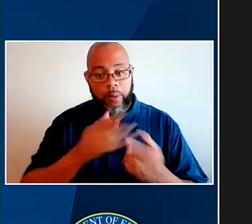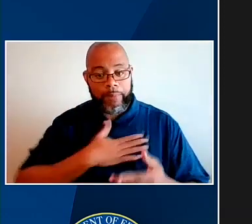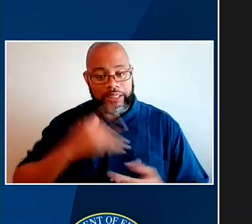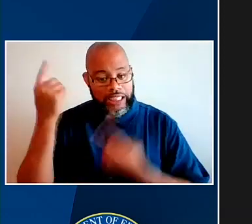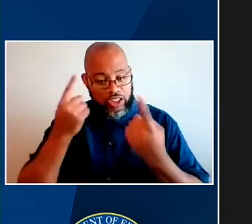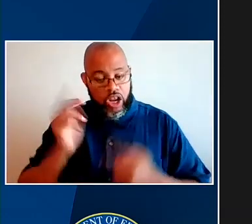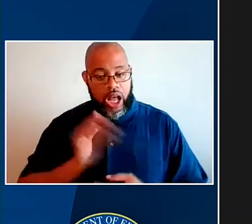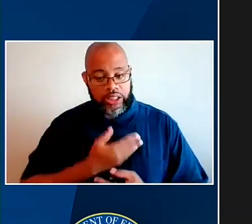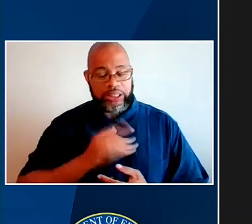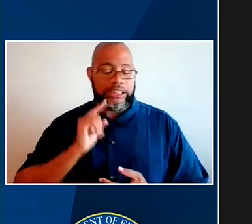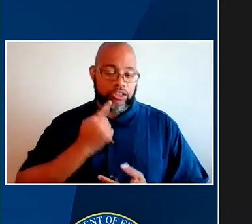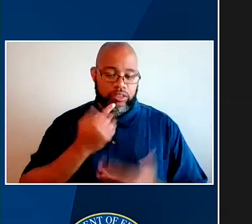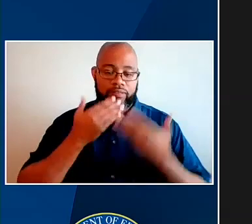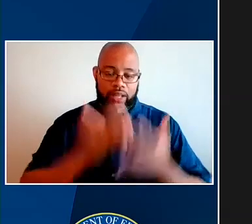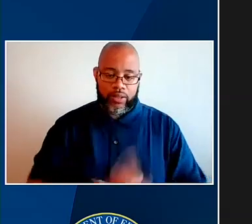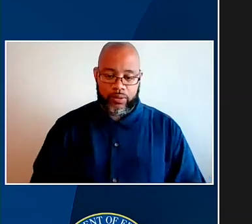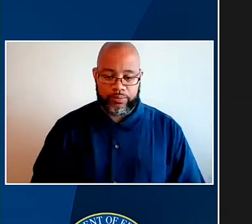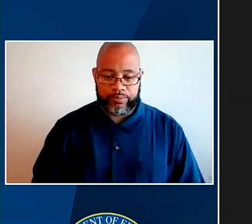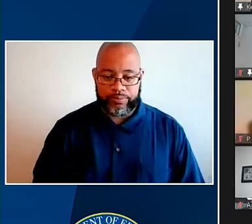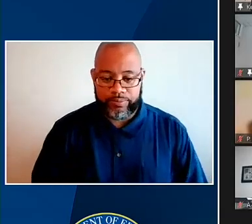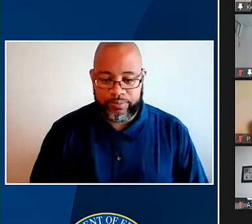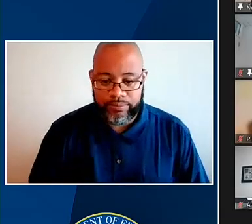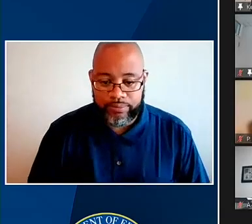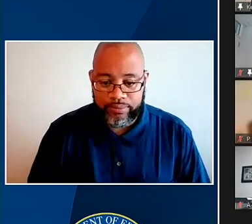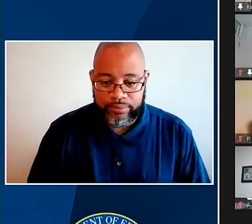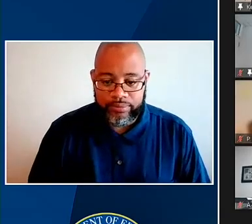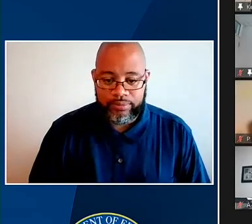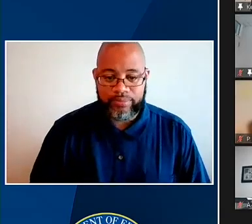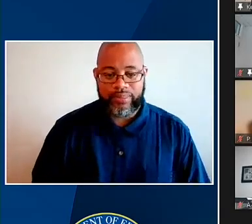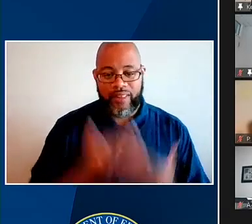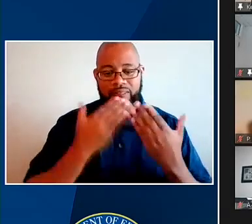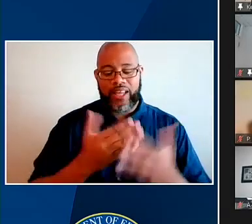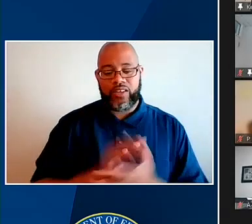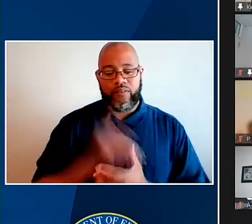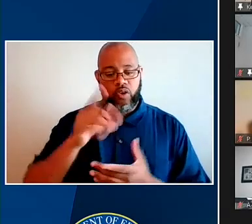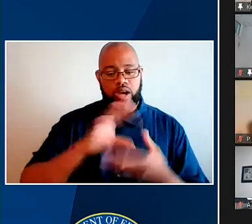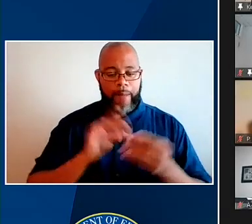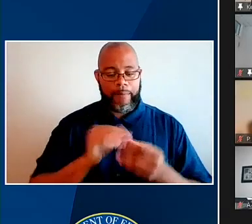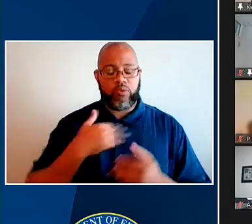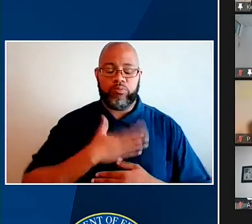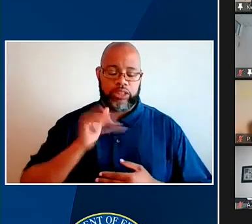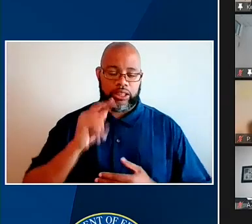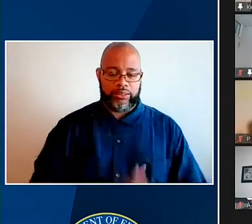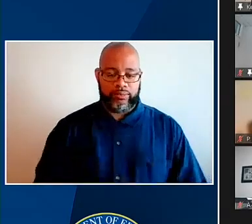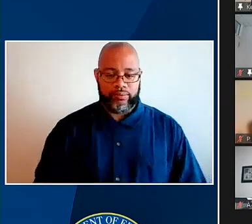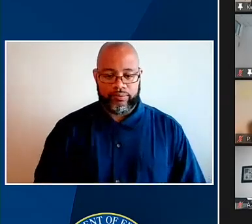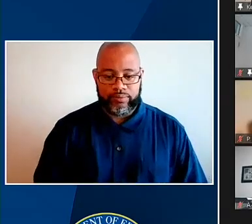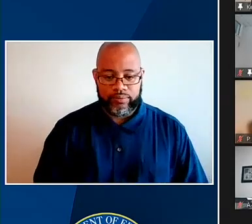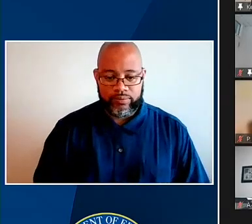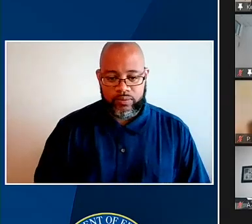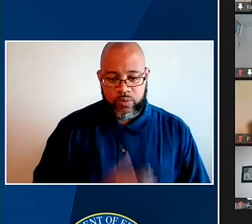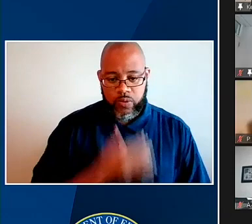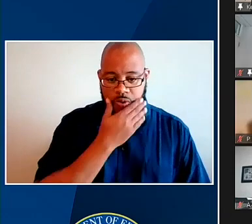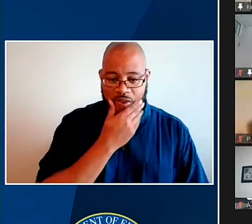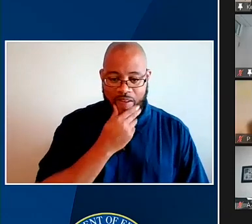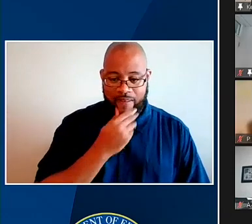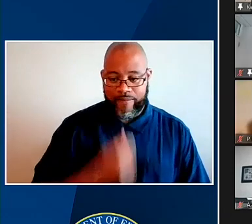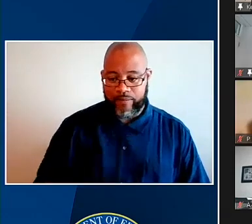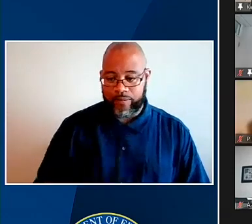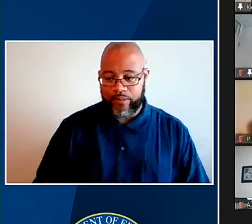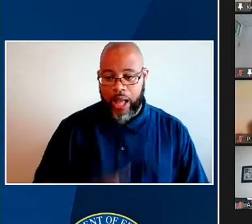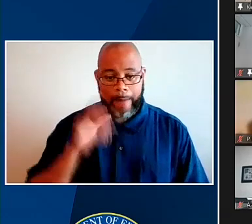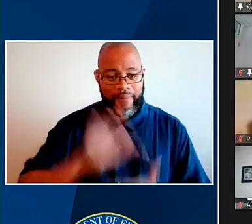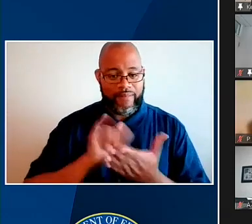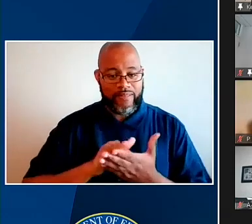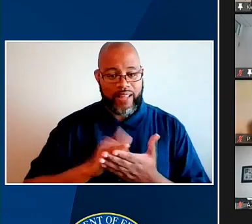us seriously. Thank you. Thank you, Kristen, for your comment. We appreciate it. Thank you. I believe we have